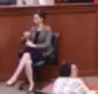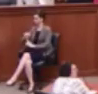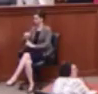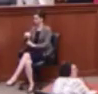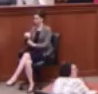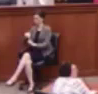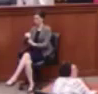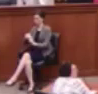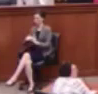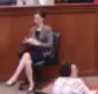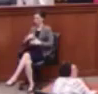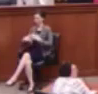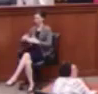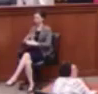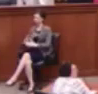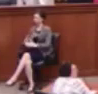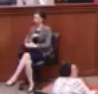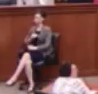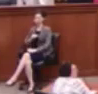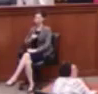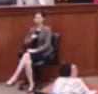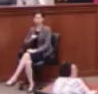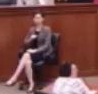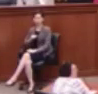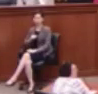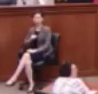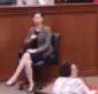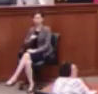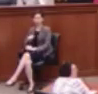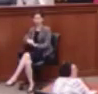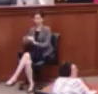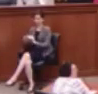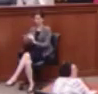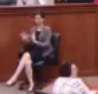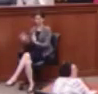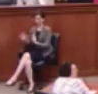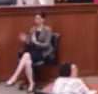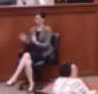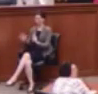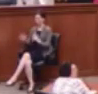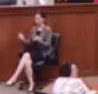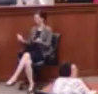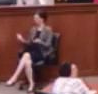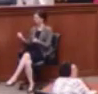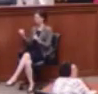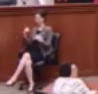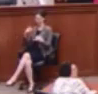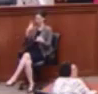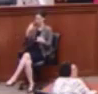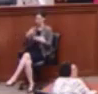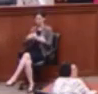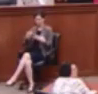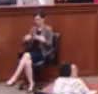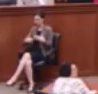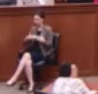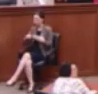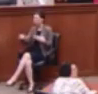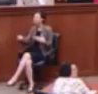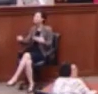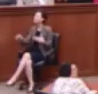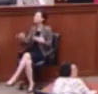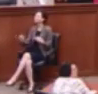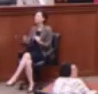off to a good start. But it's obvious from the results that we still have a lot of work to